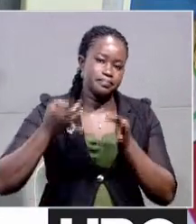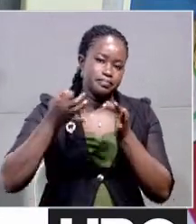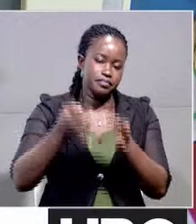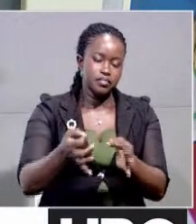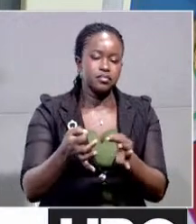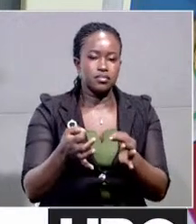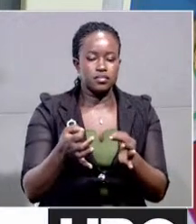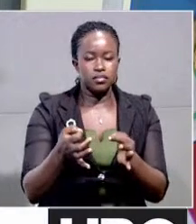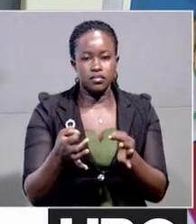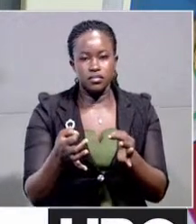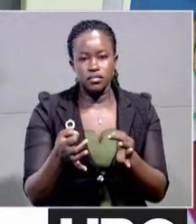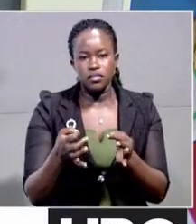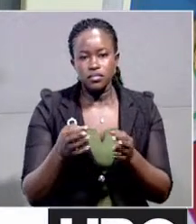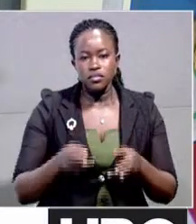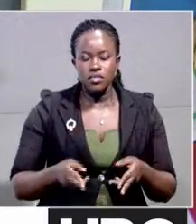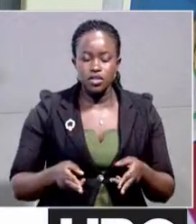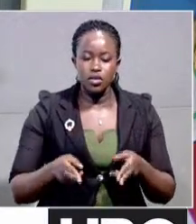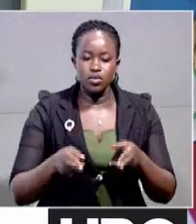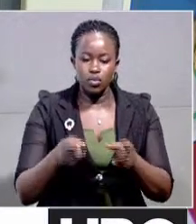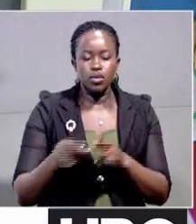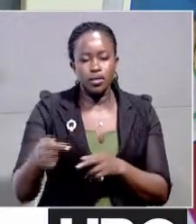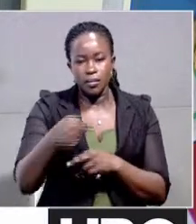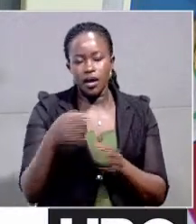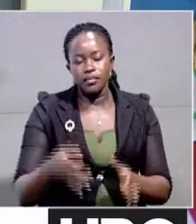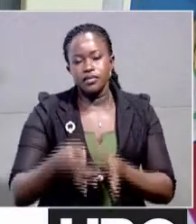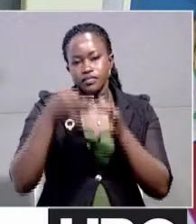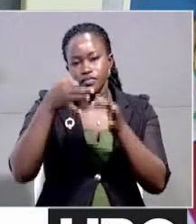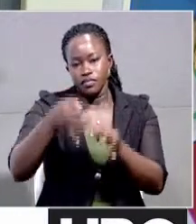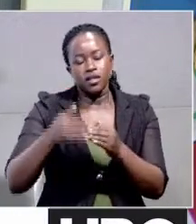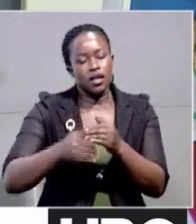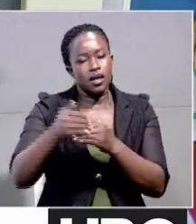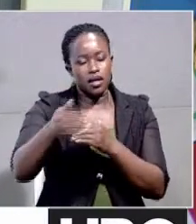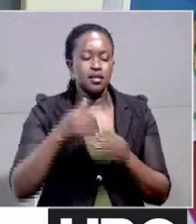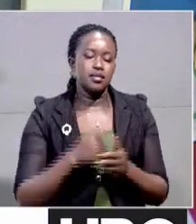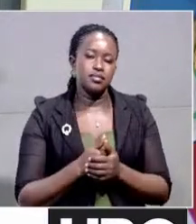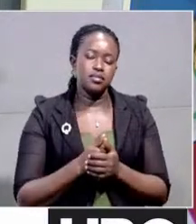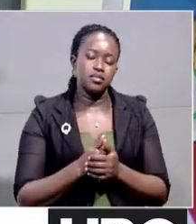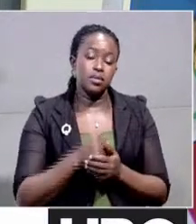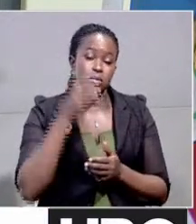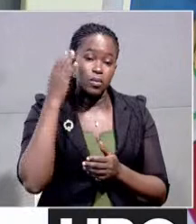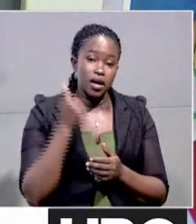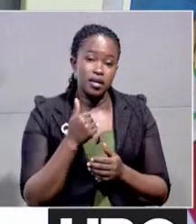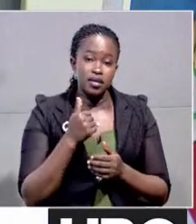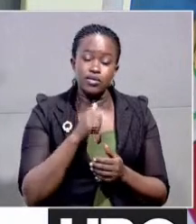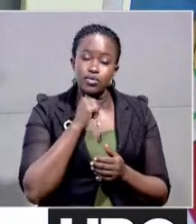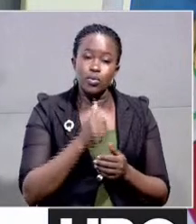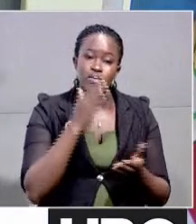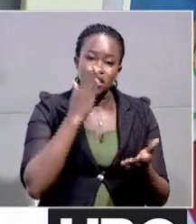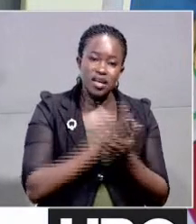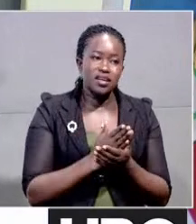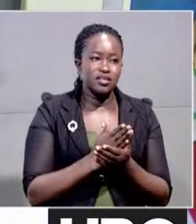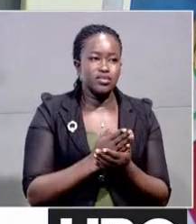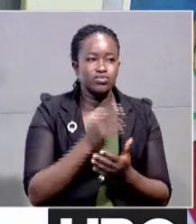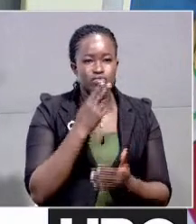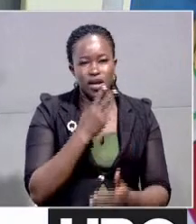the roadmap a little bit ahead, so that instead of ending